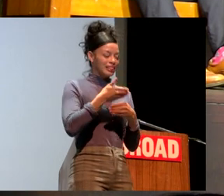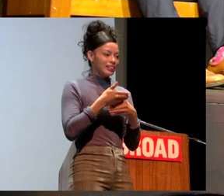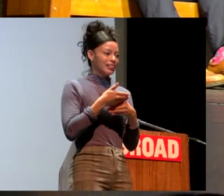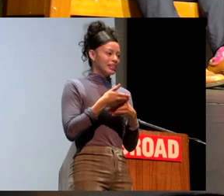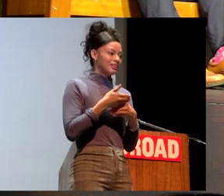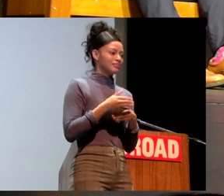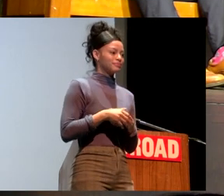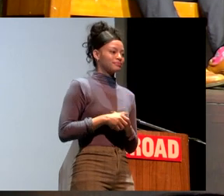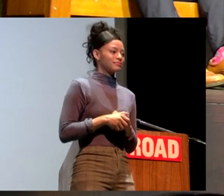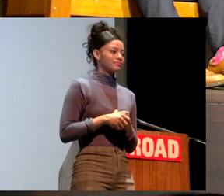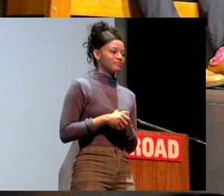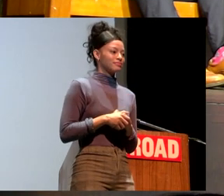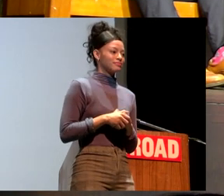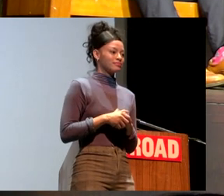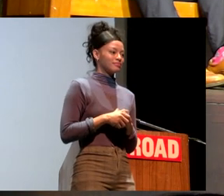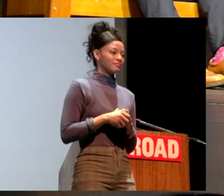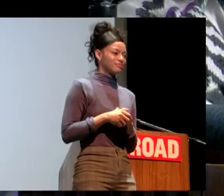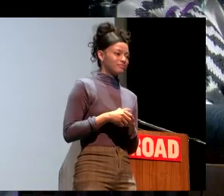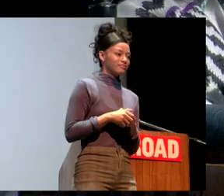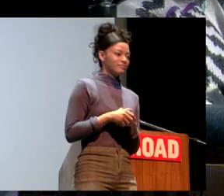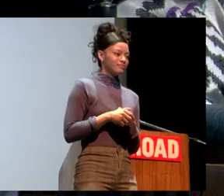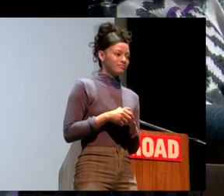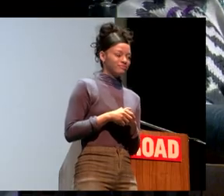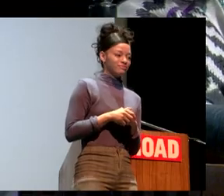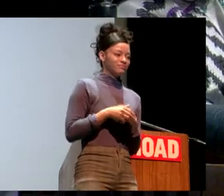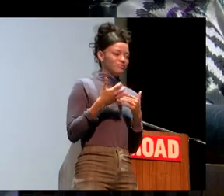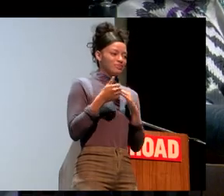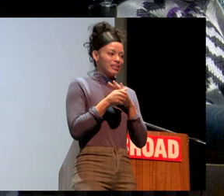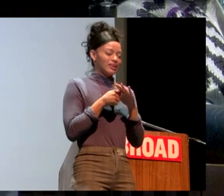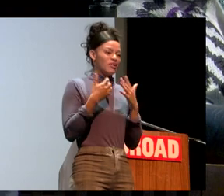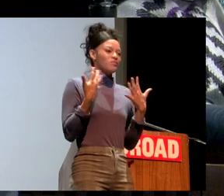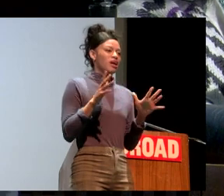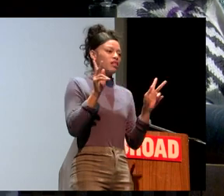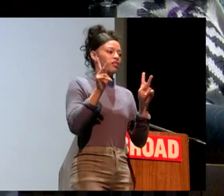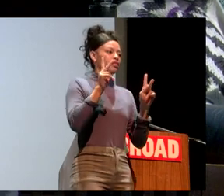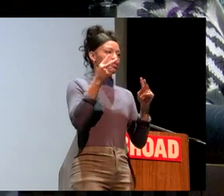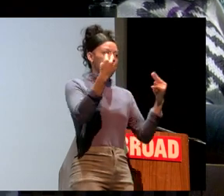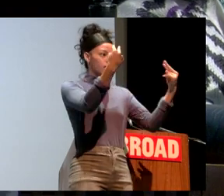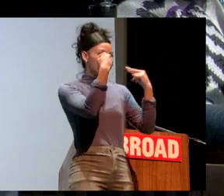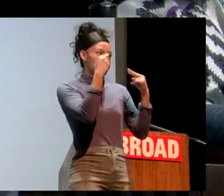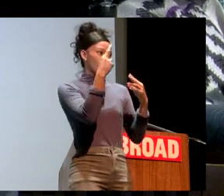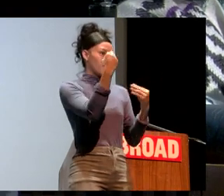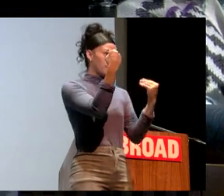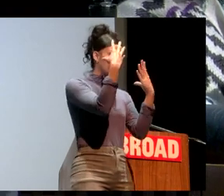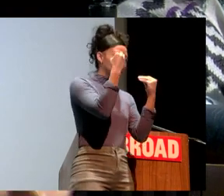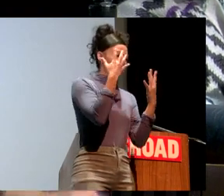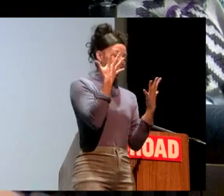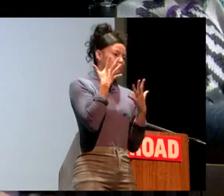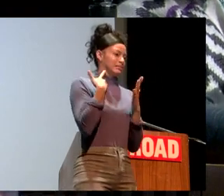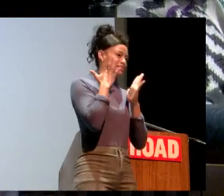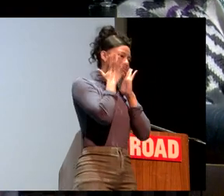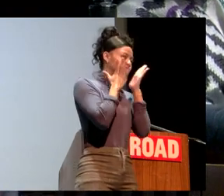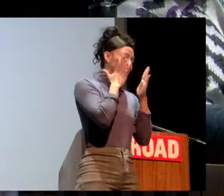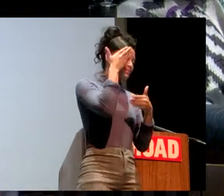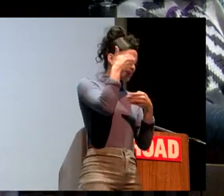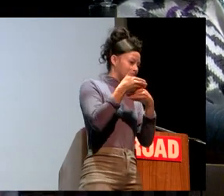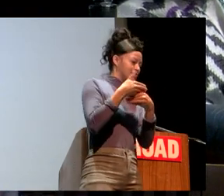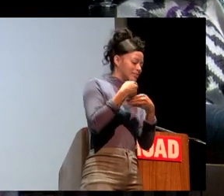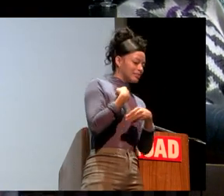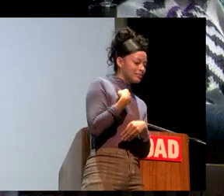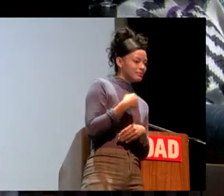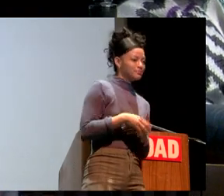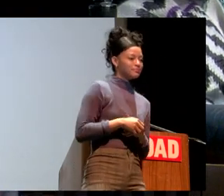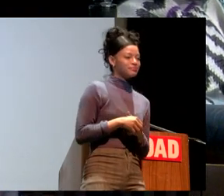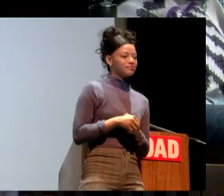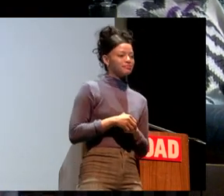taking a photo or something, he hate that. So, but, you know, recently, they using for